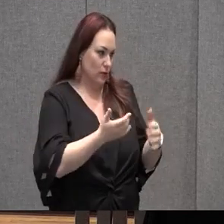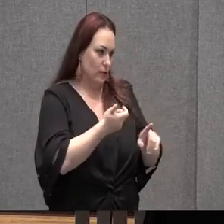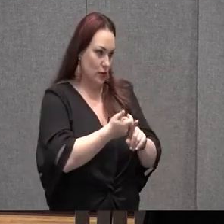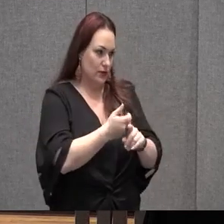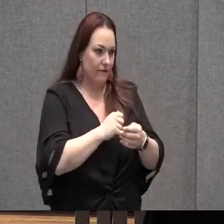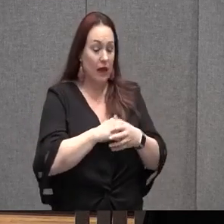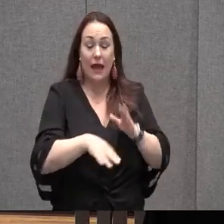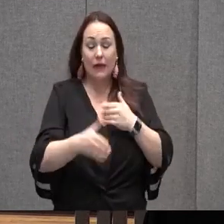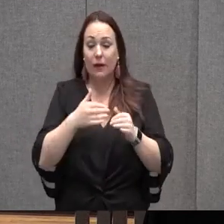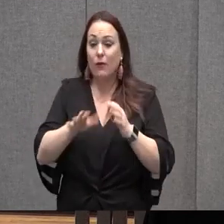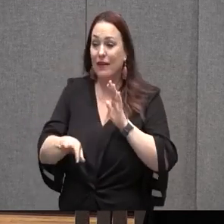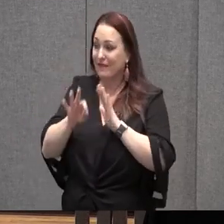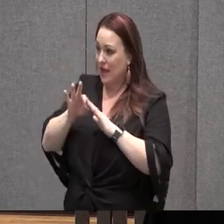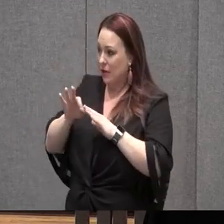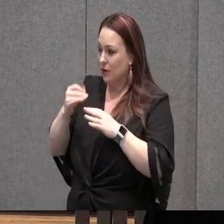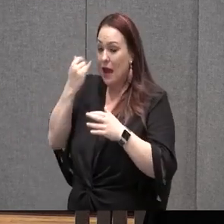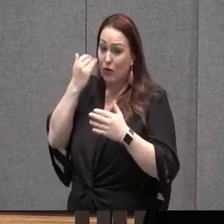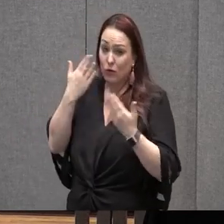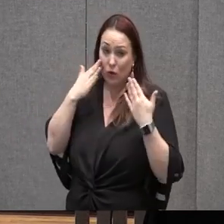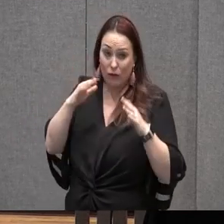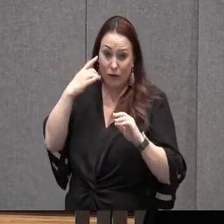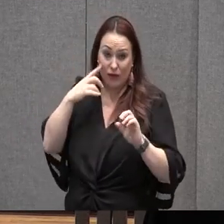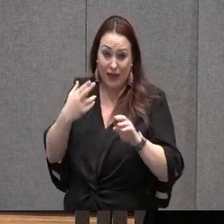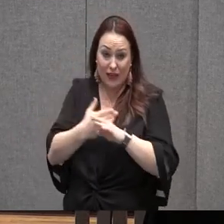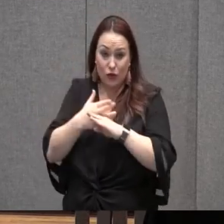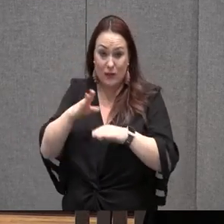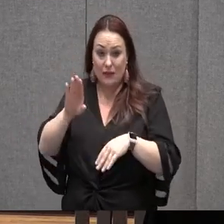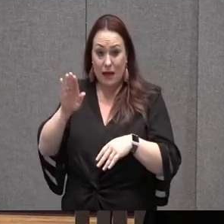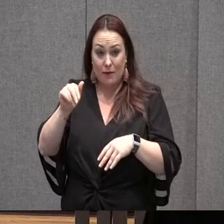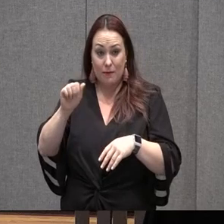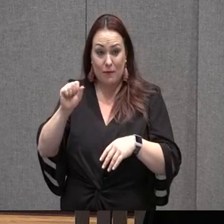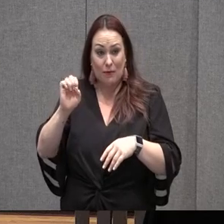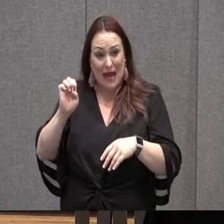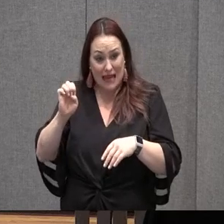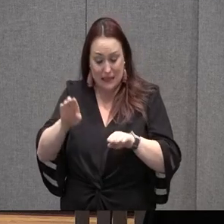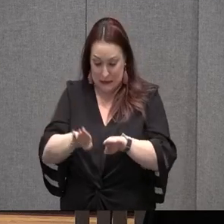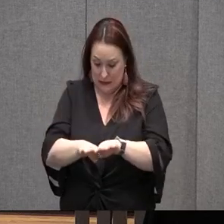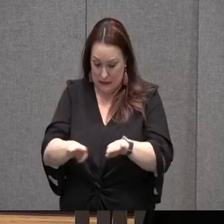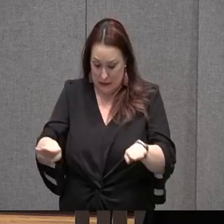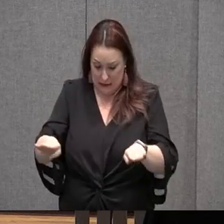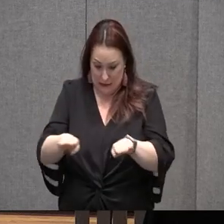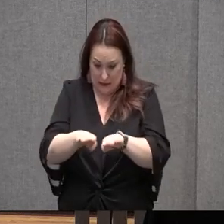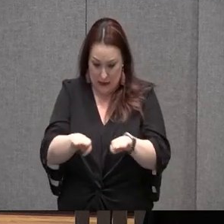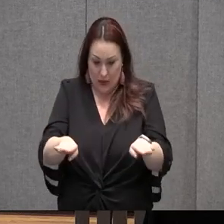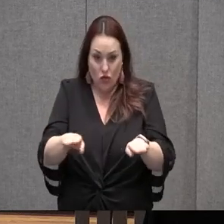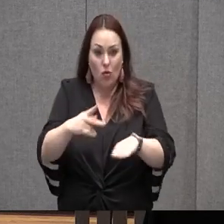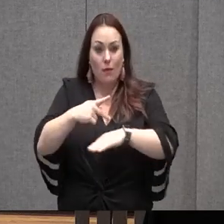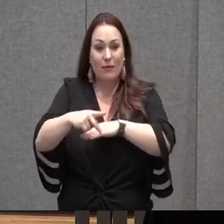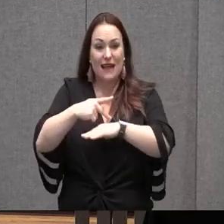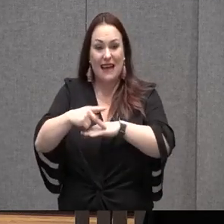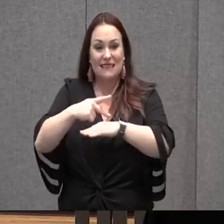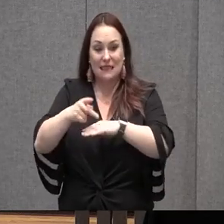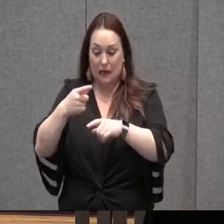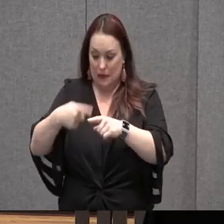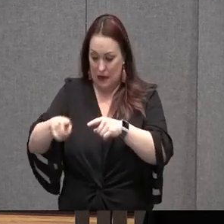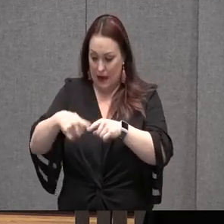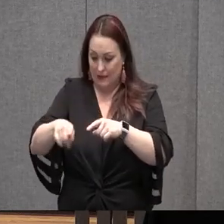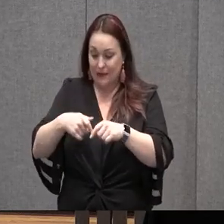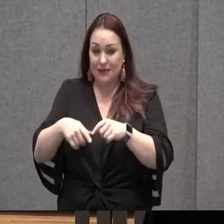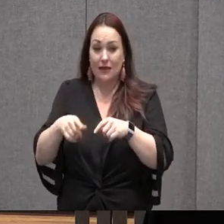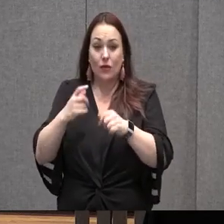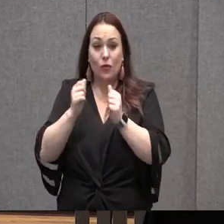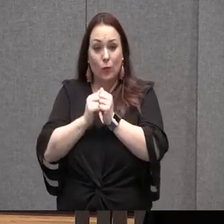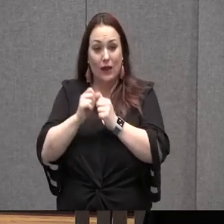And we found these, so I'm not sure we could use these as bases. Okay. We could use these plastic knives or these sticks as pivot